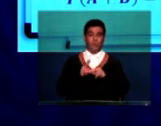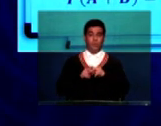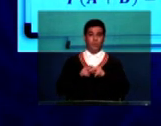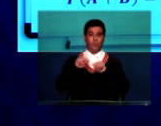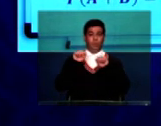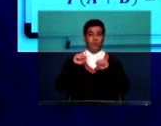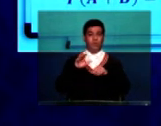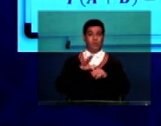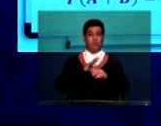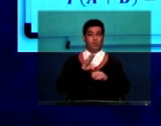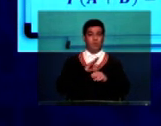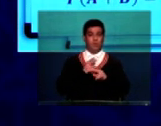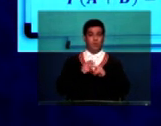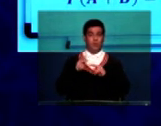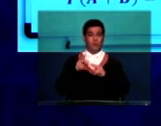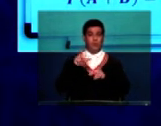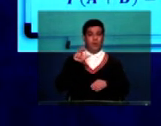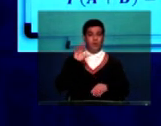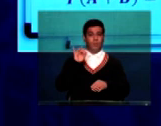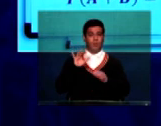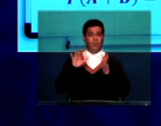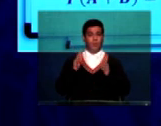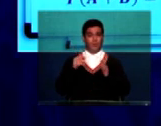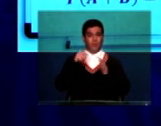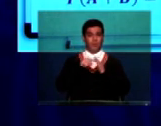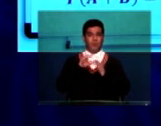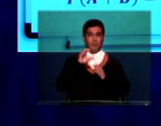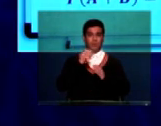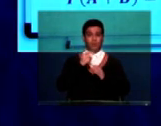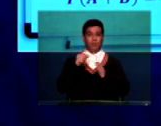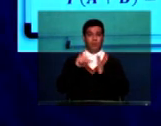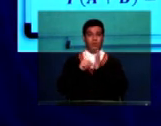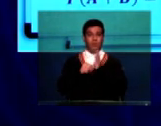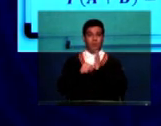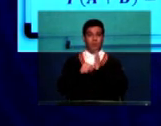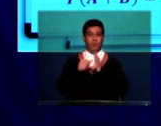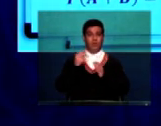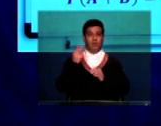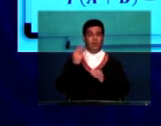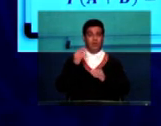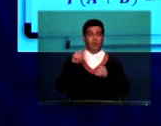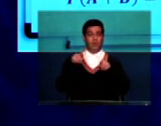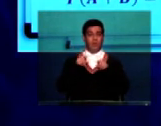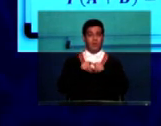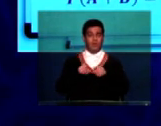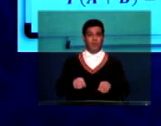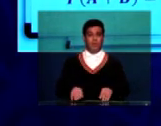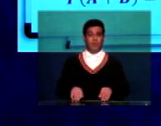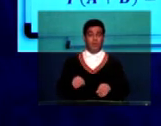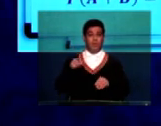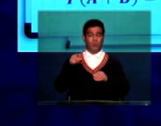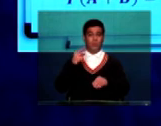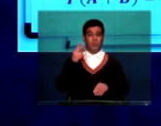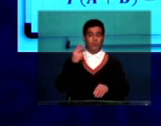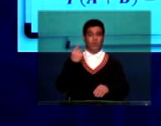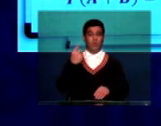bo'lgan jami elementar hodisalar soni S 16 dan 2 ga teng. Shunda natijamiz 2 dan 1